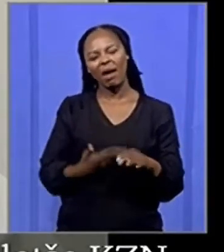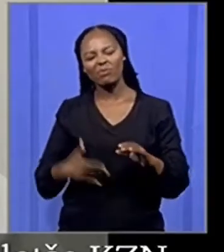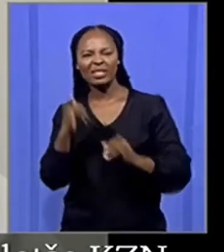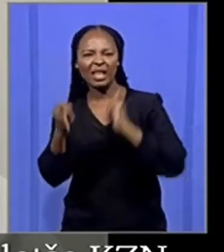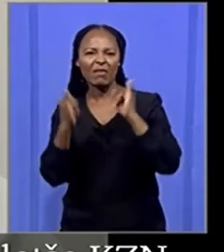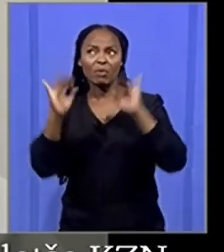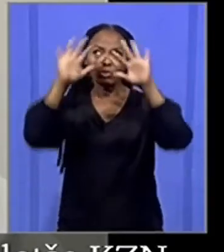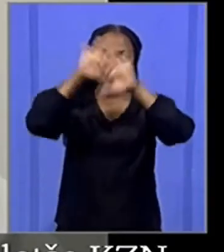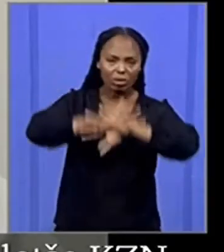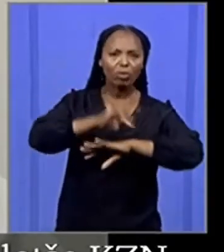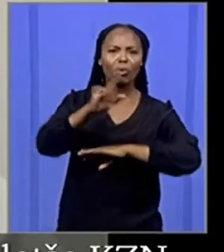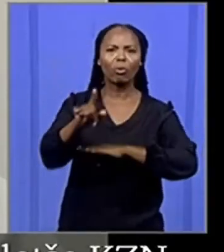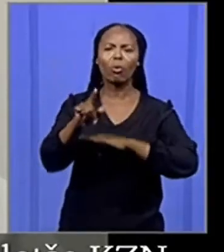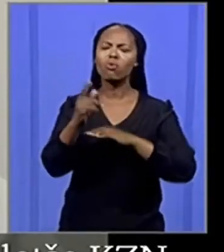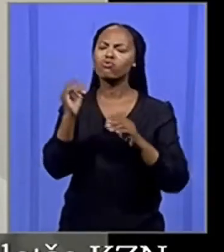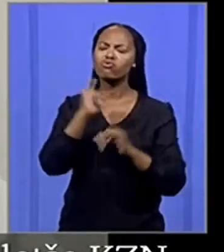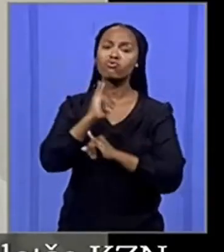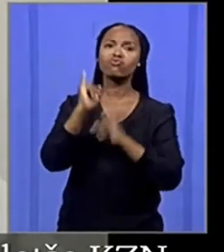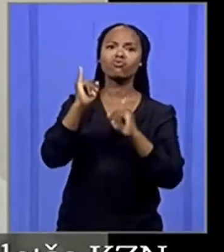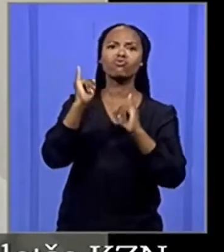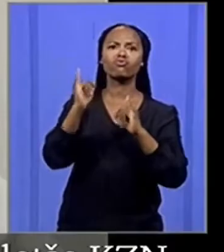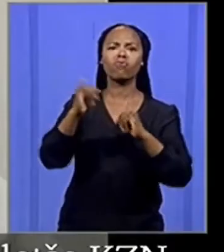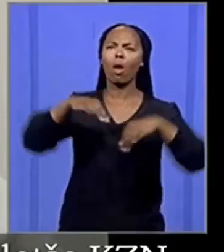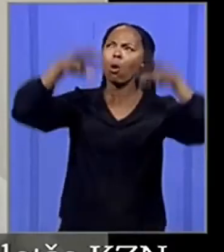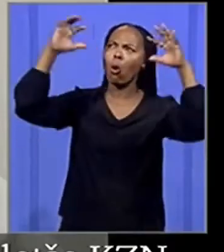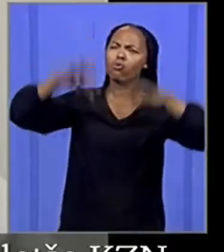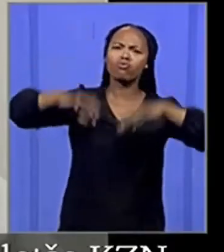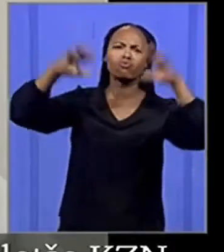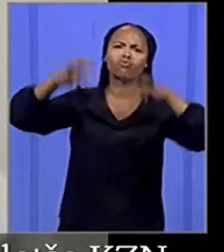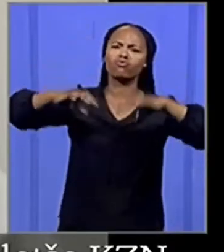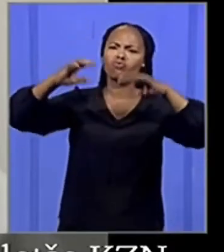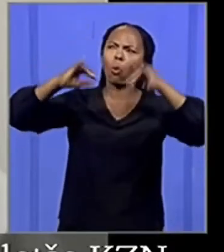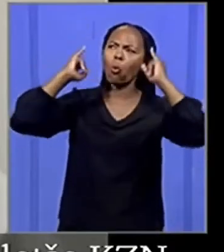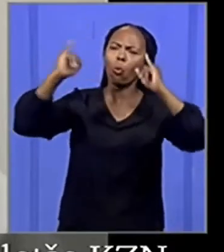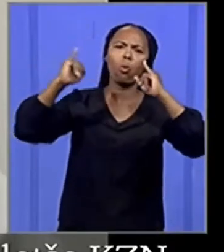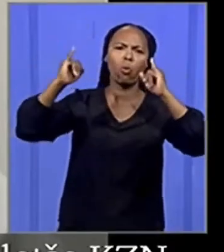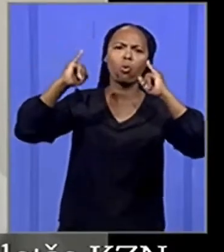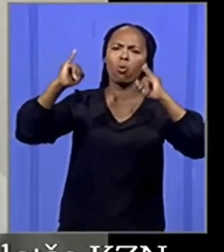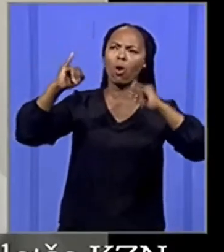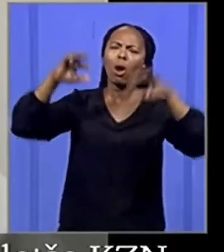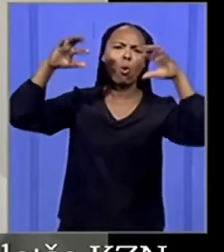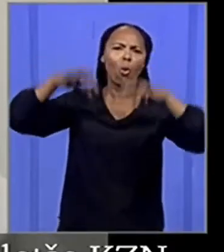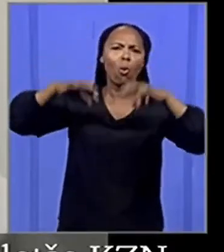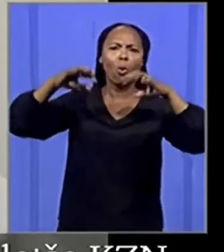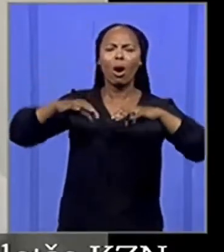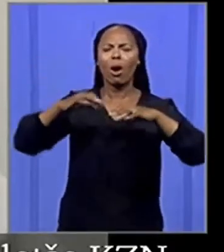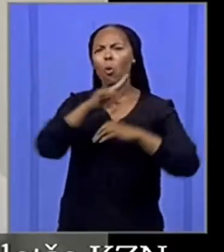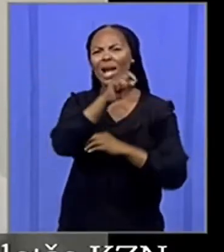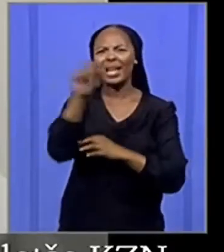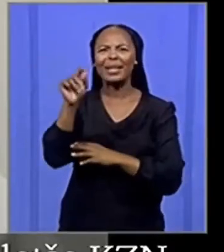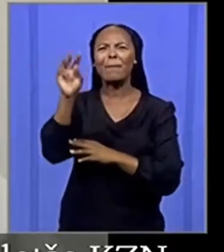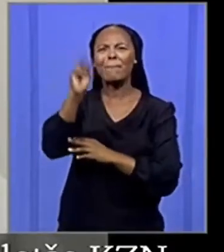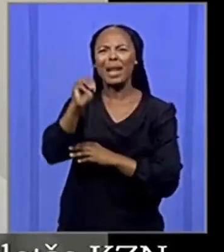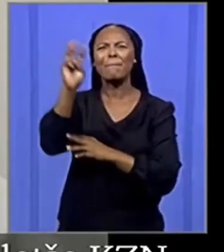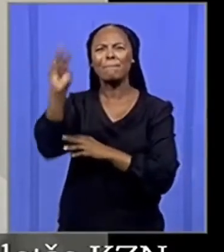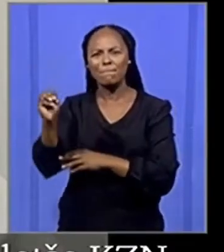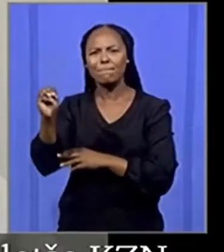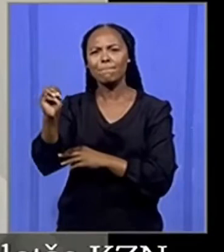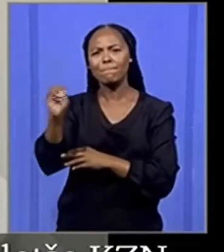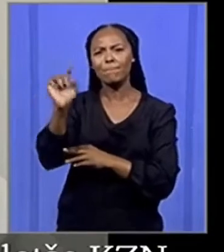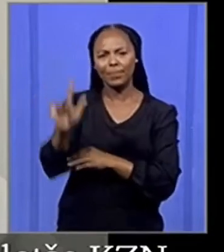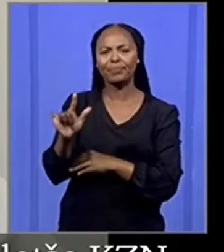from the report that we have received at the briefing from disaster management, there was 100 millimeters of rain or more that had fallen in